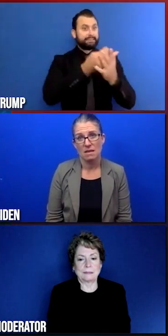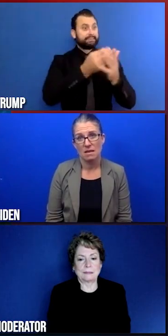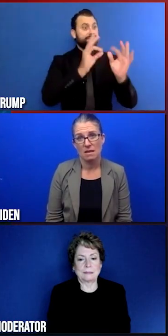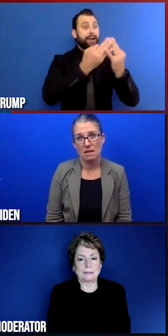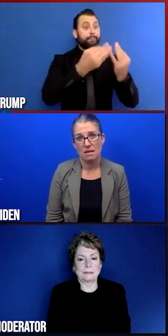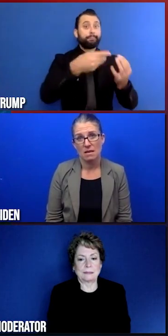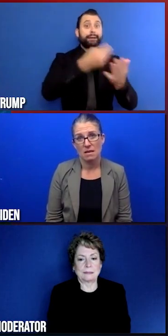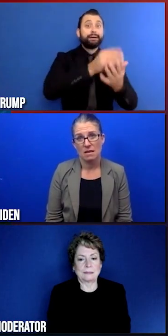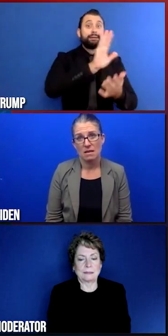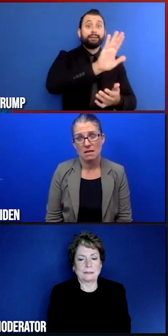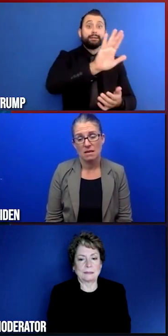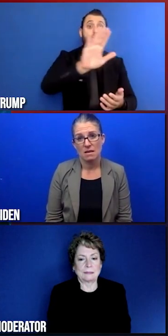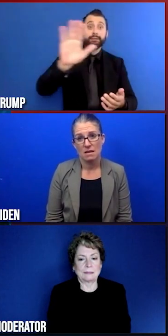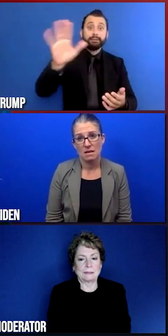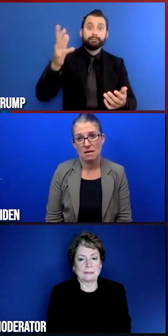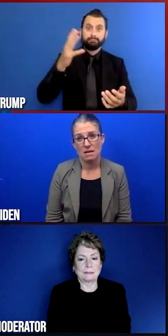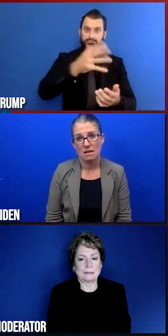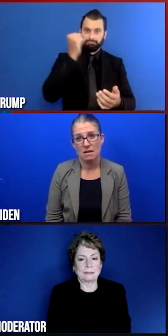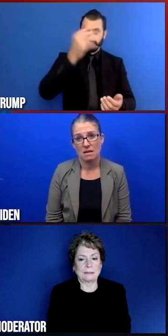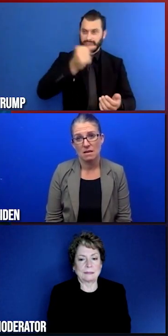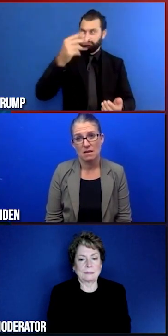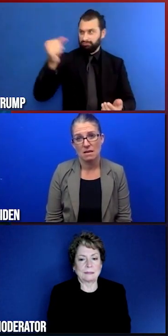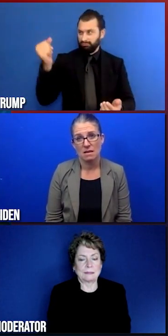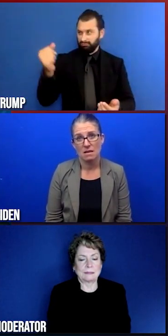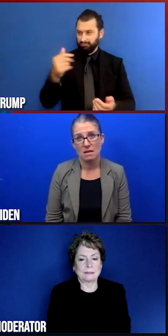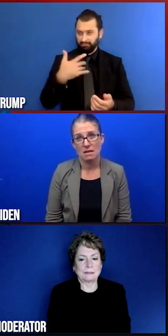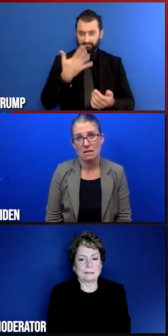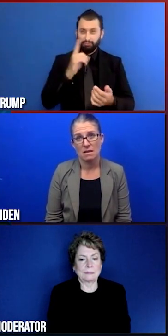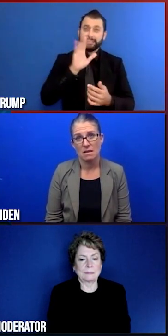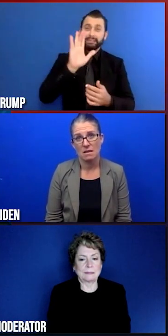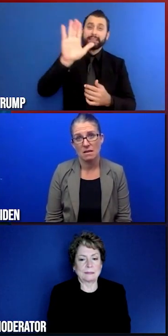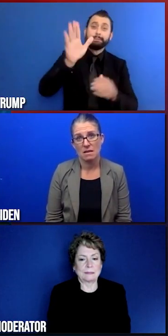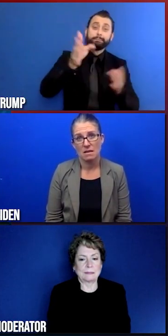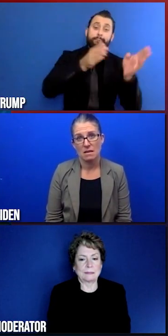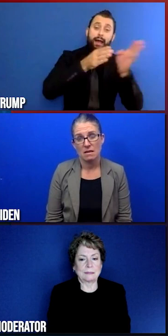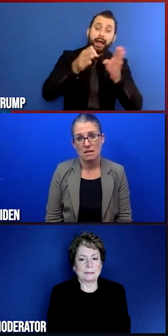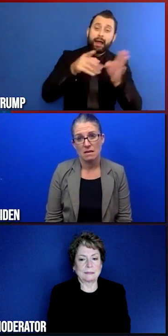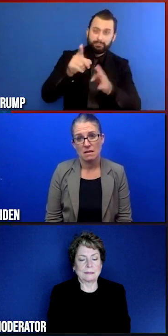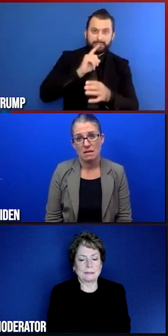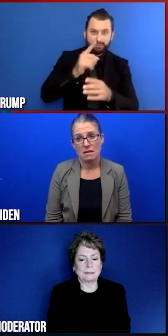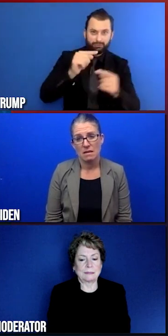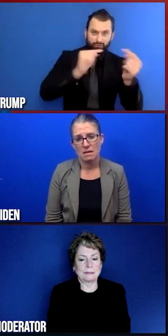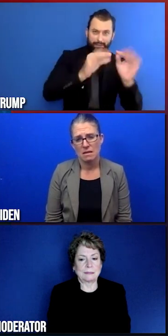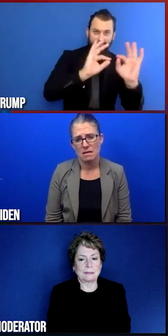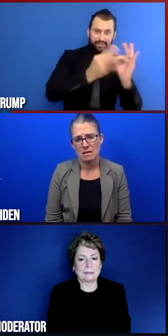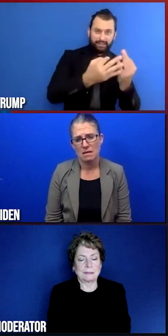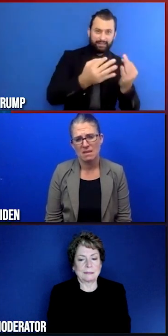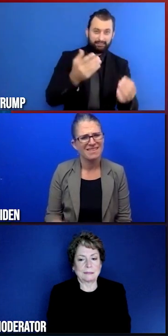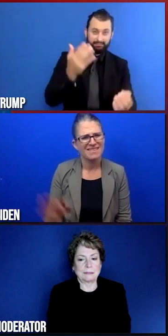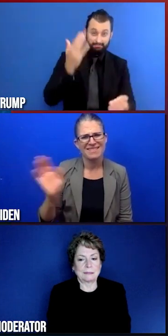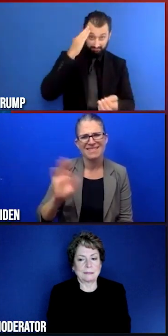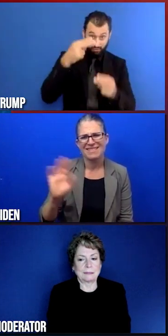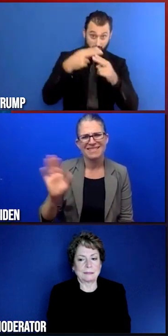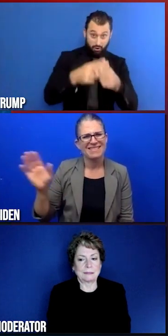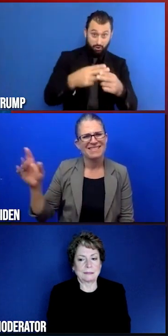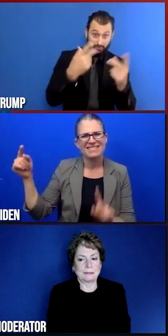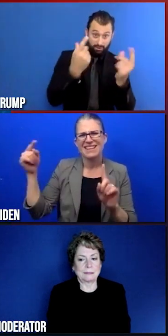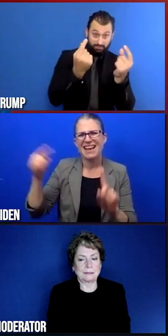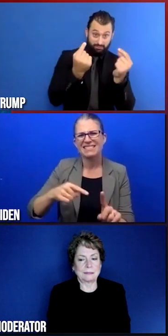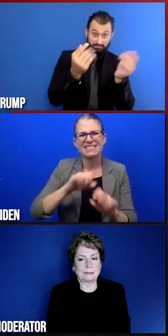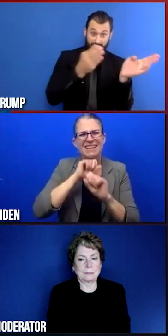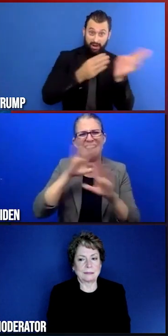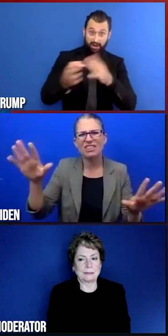you look at his plan, his environmental plan, you know who developed it? AOC plus 3. They know nothing about the